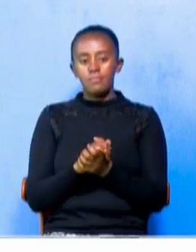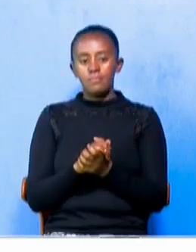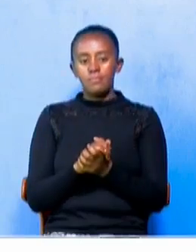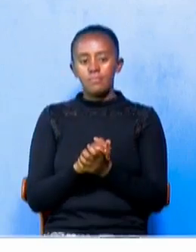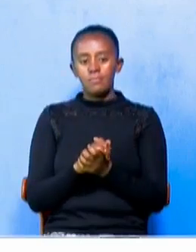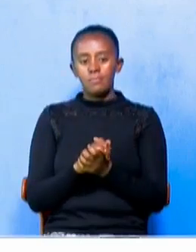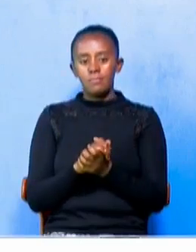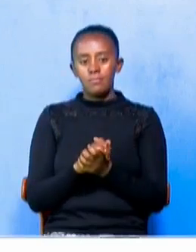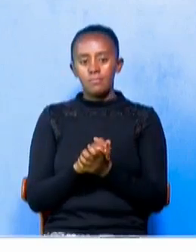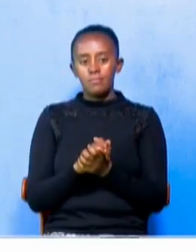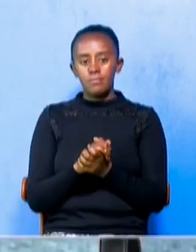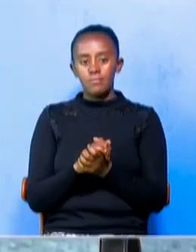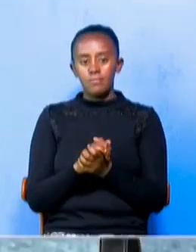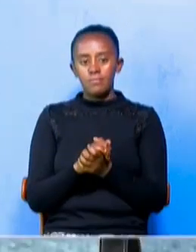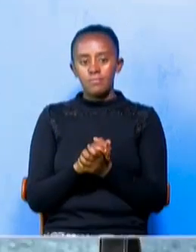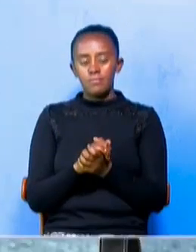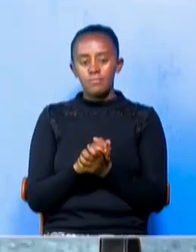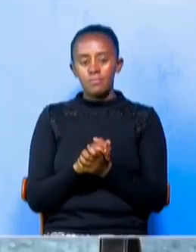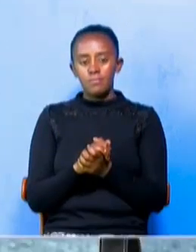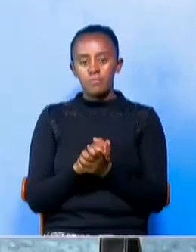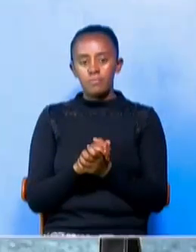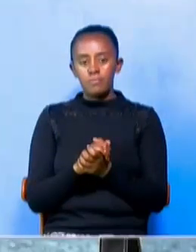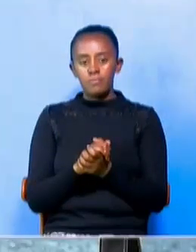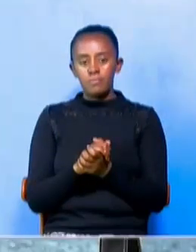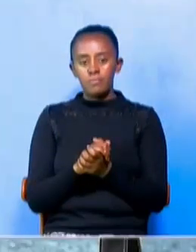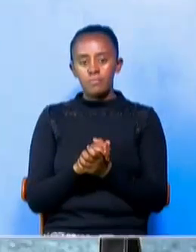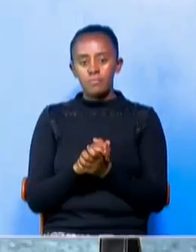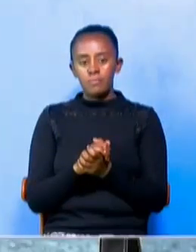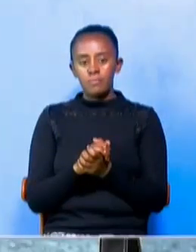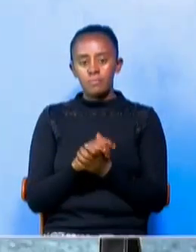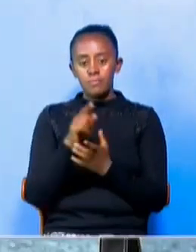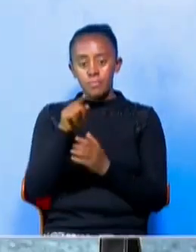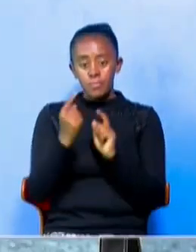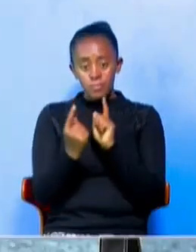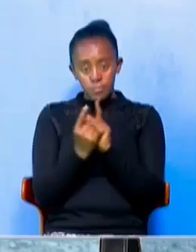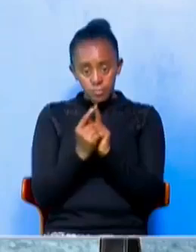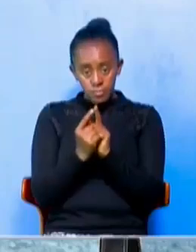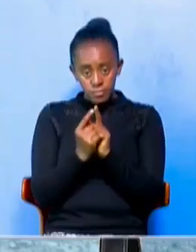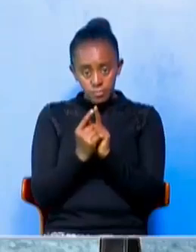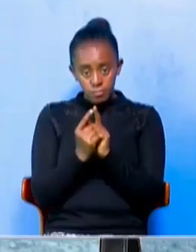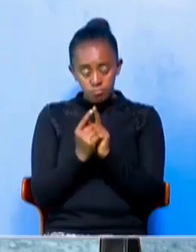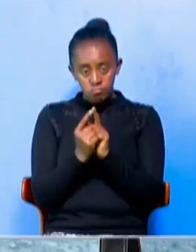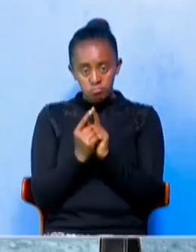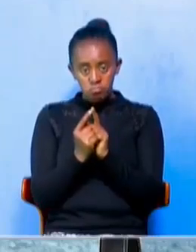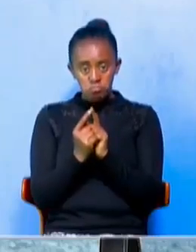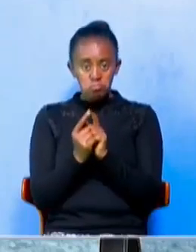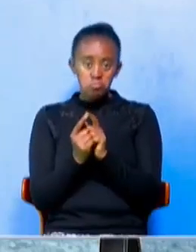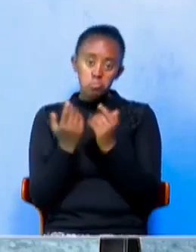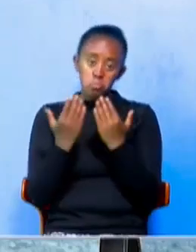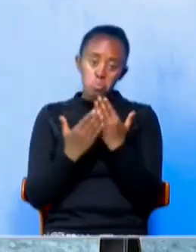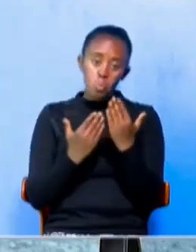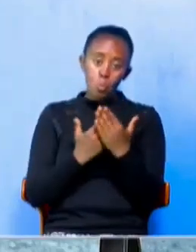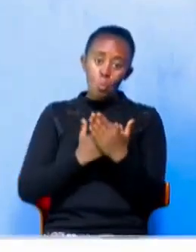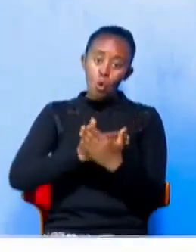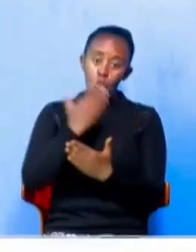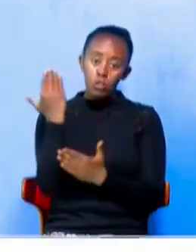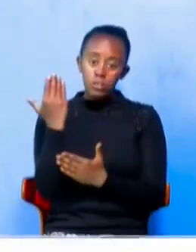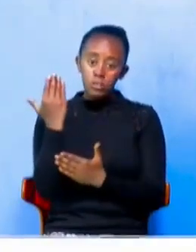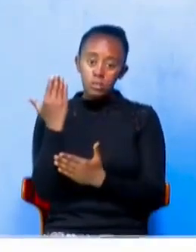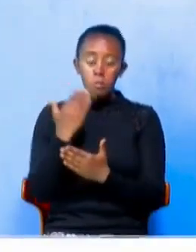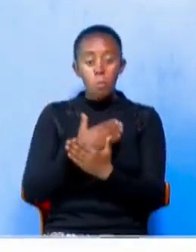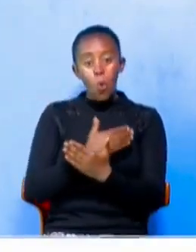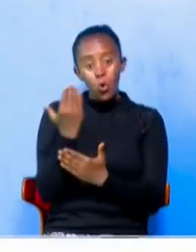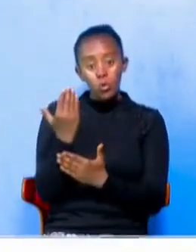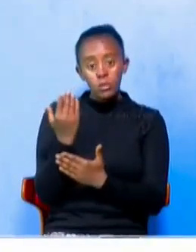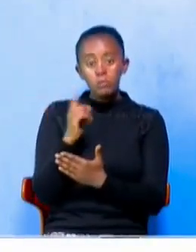If your guest is just meet at or in the morning time, yeah, say